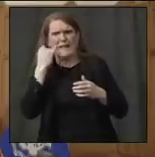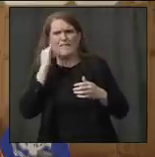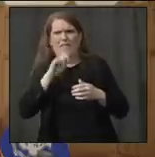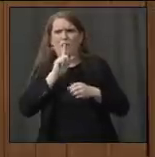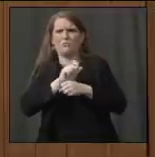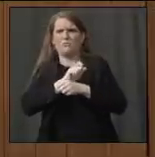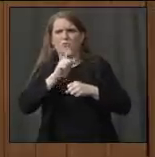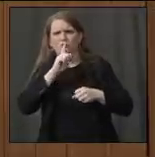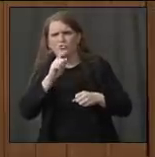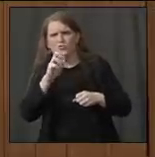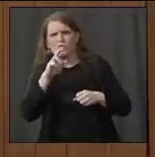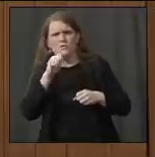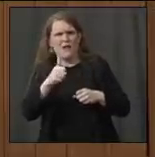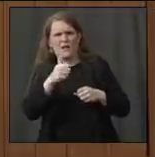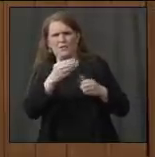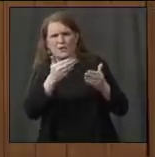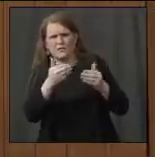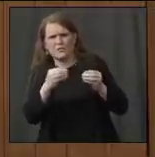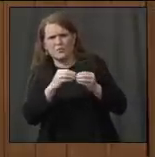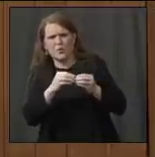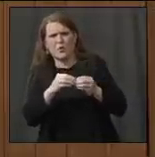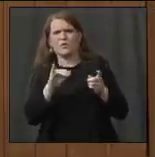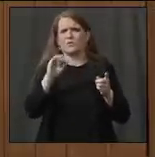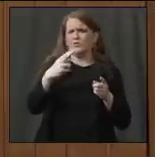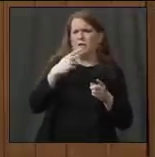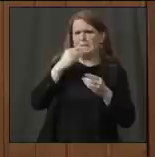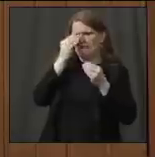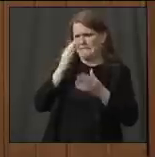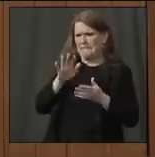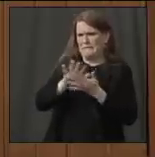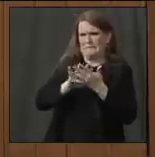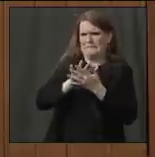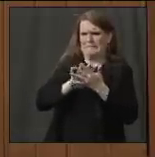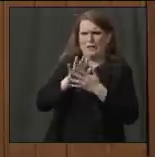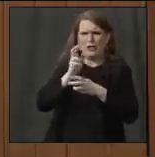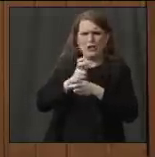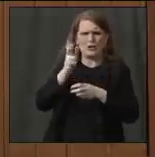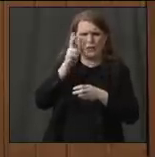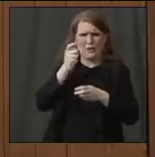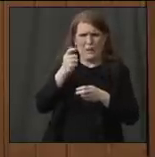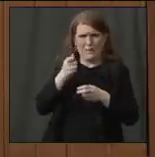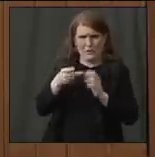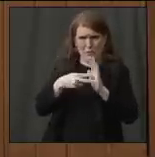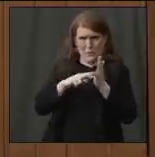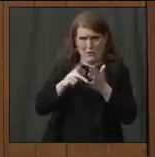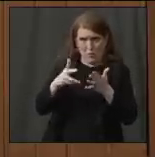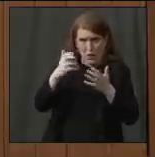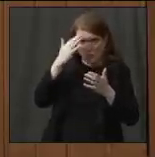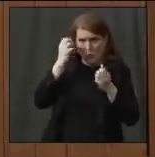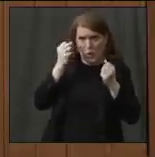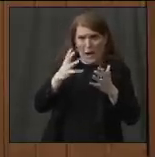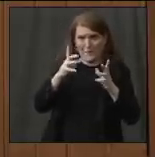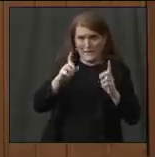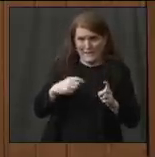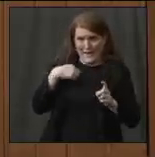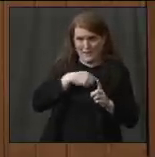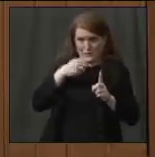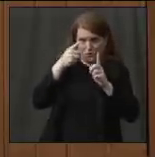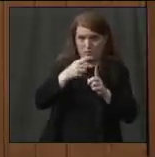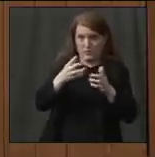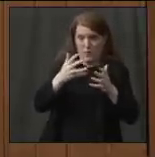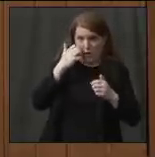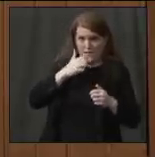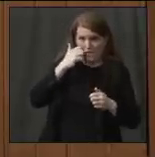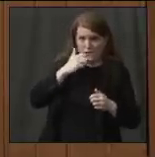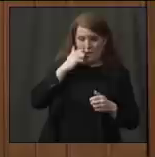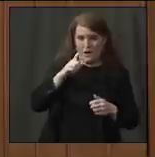Sure. You were breaking up there a little bit. The question is the number of tests per day? we're targeting? Yes, there's a bidding. Yeah, there's a bidding